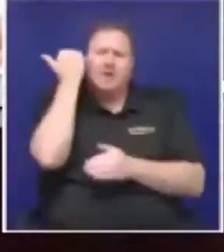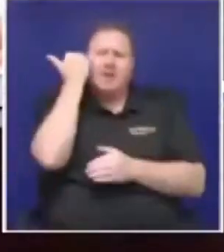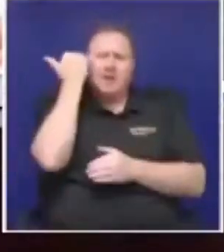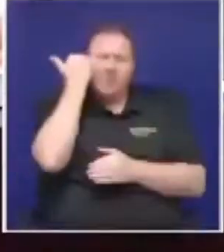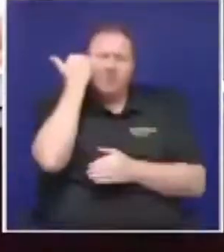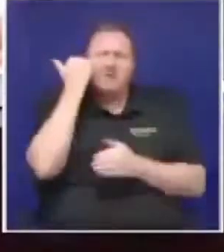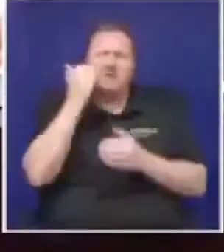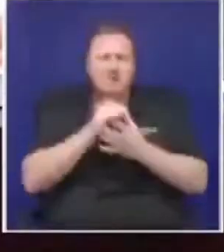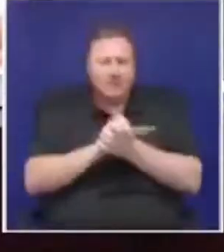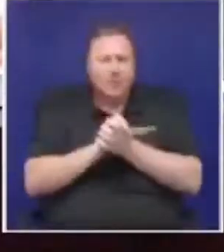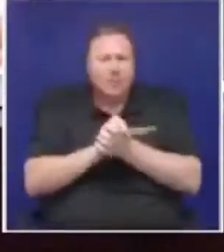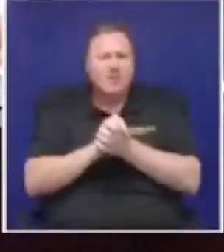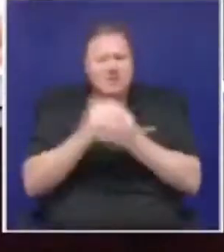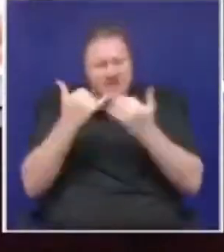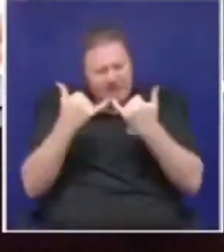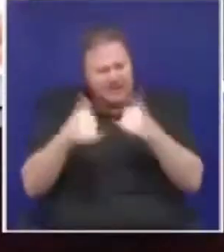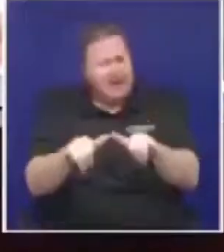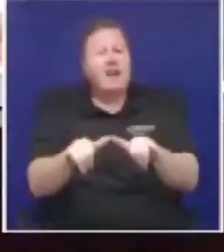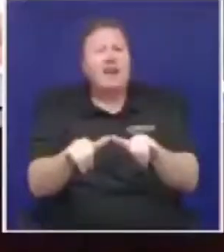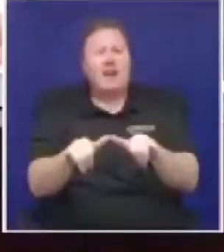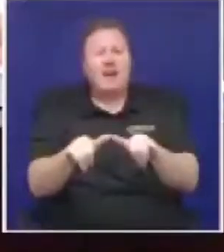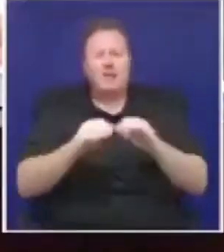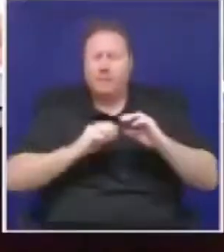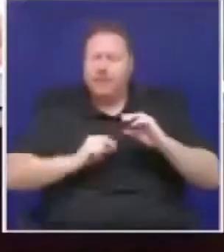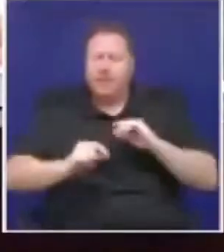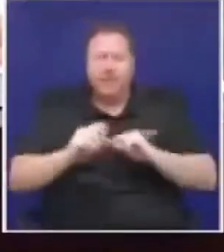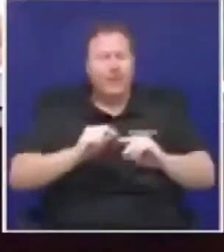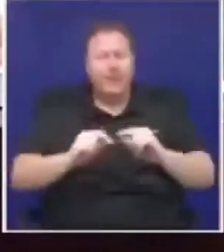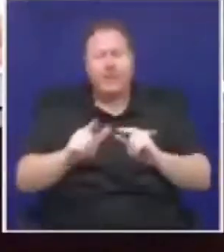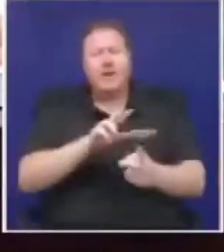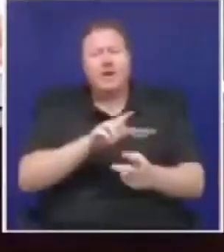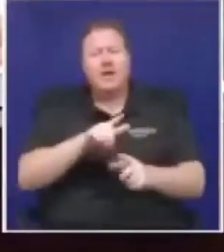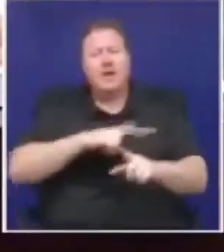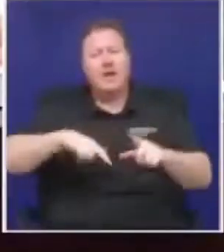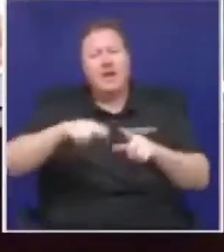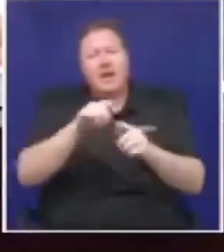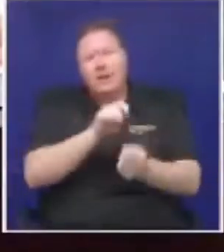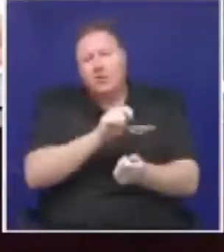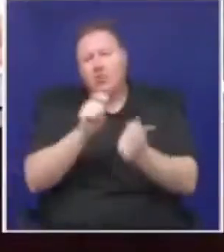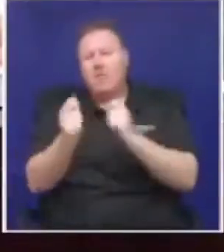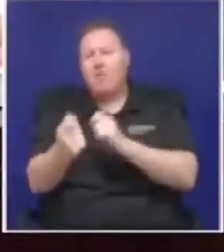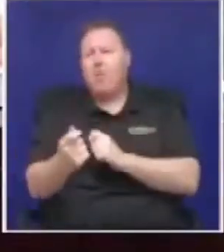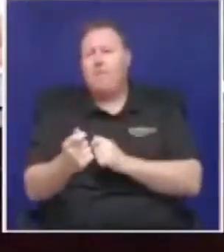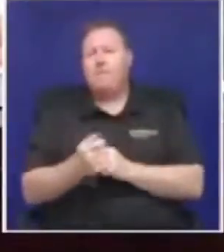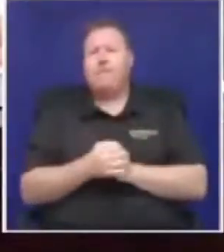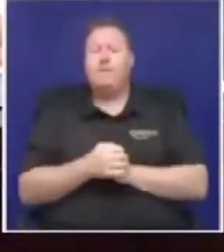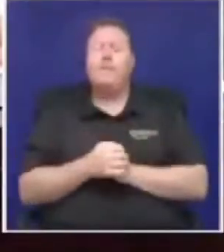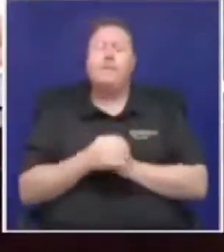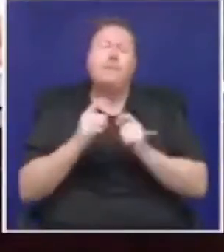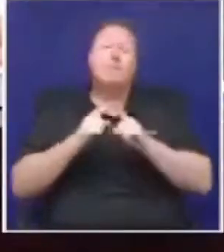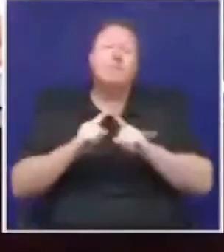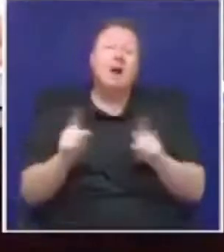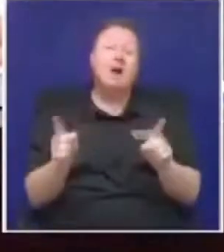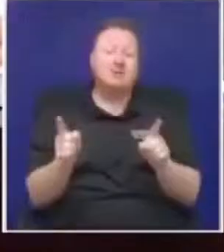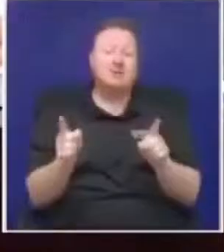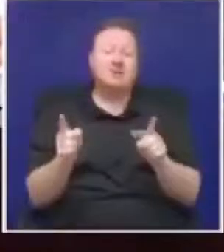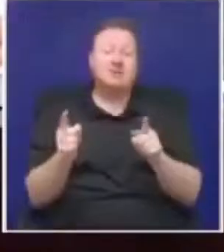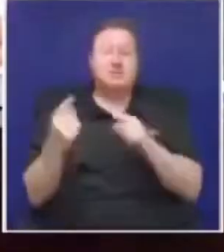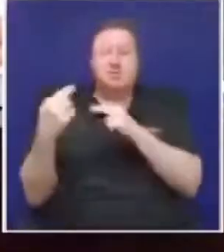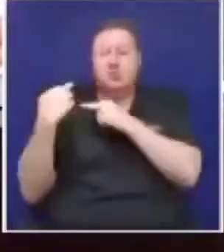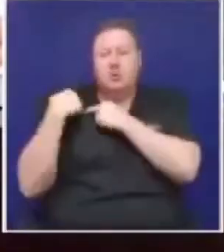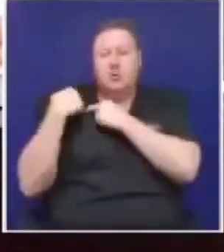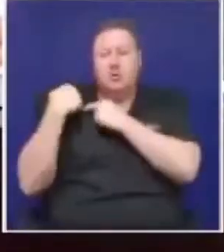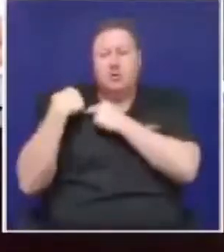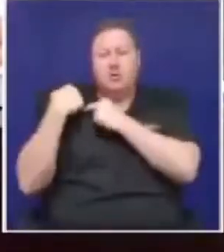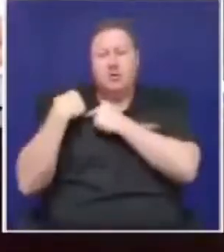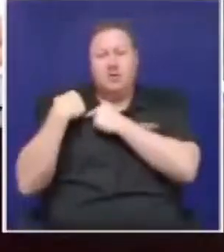remains committed to accelerate land reform. However, the responsibility